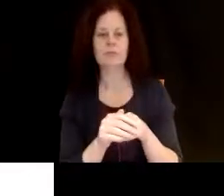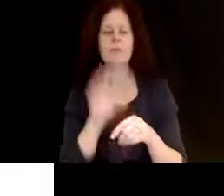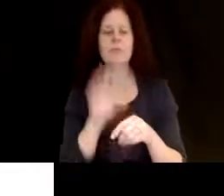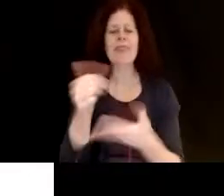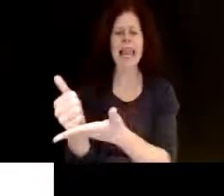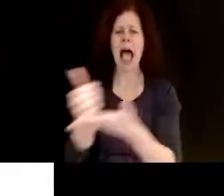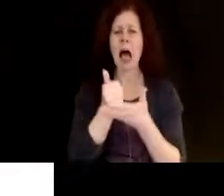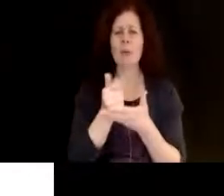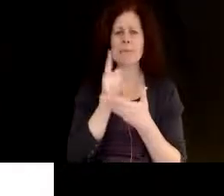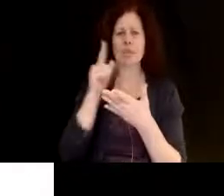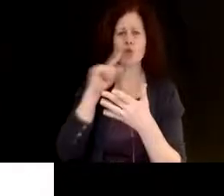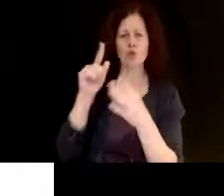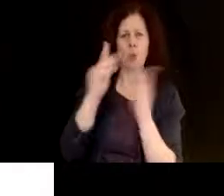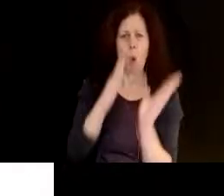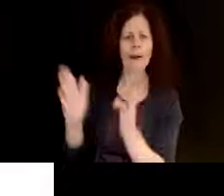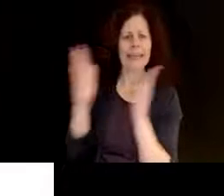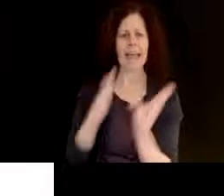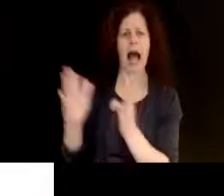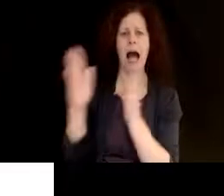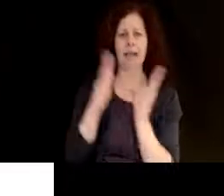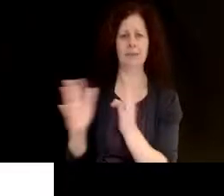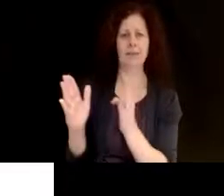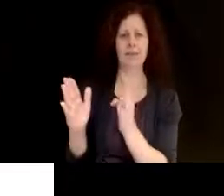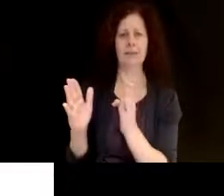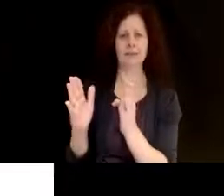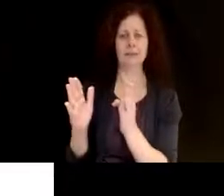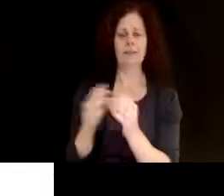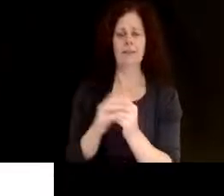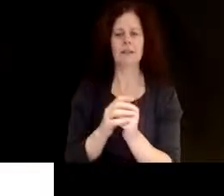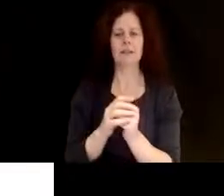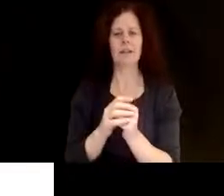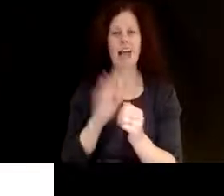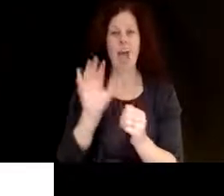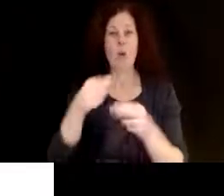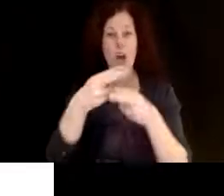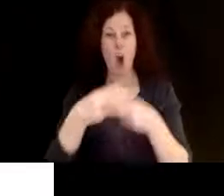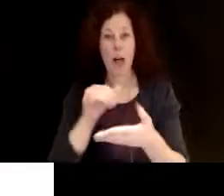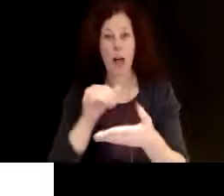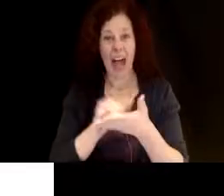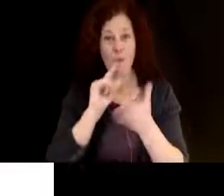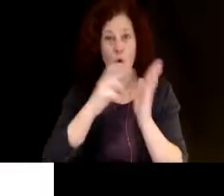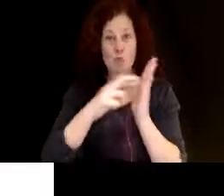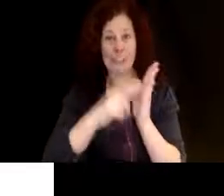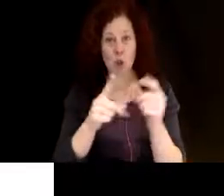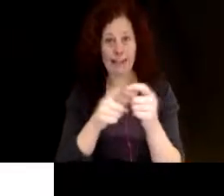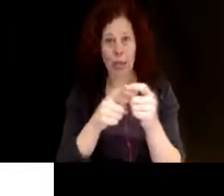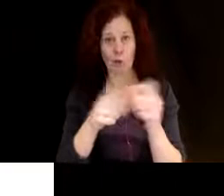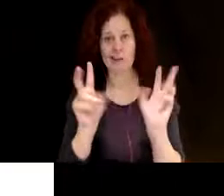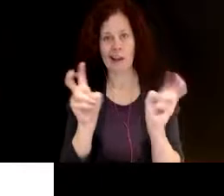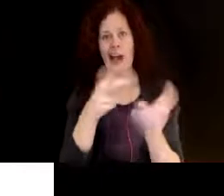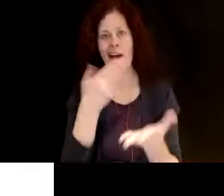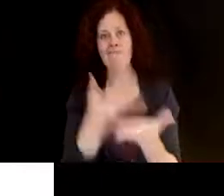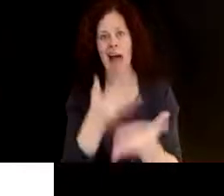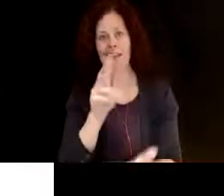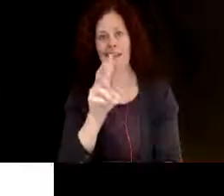plan effectively. In other words, what researchers like to call validated categories. Think about it like you had a